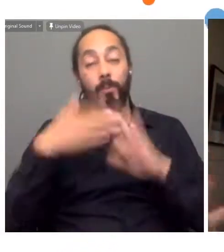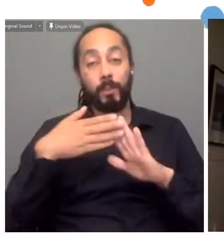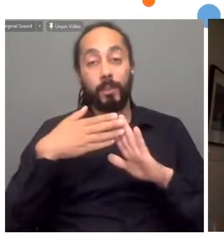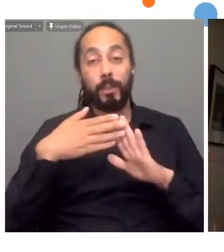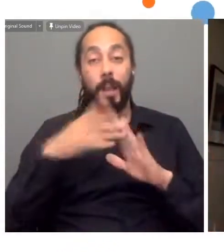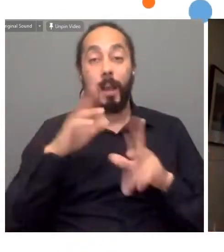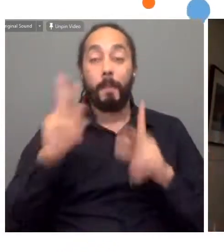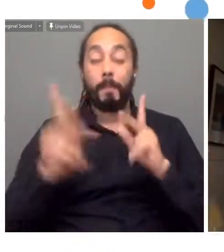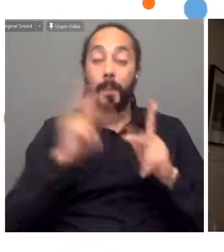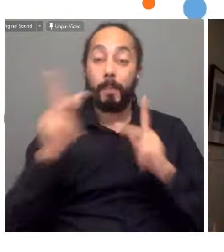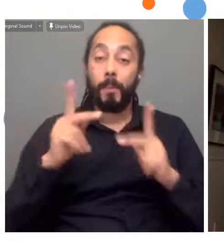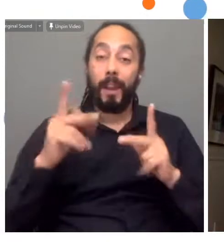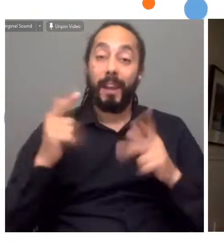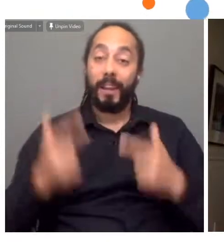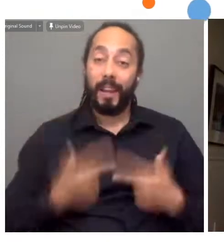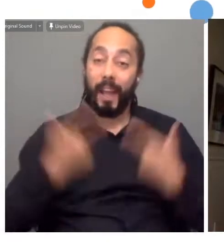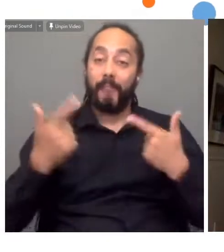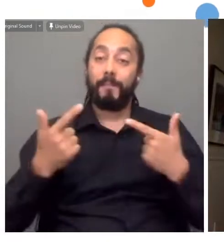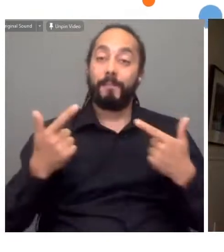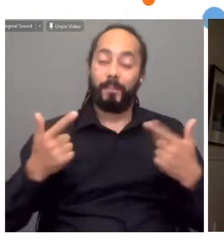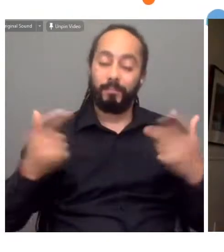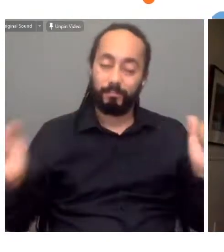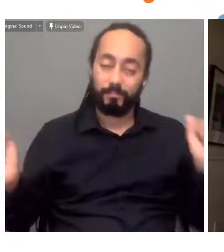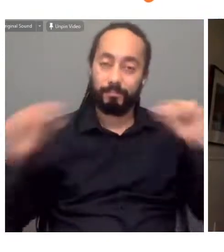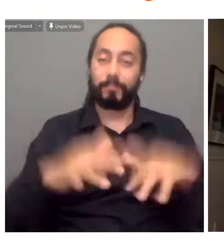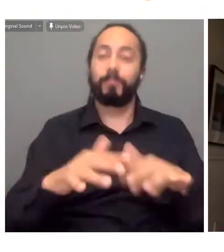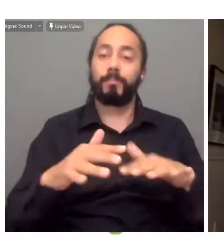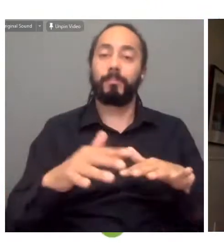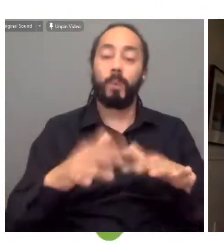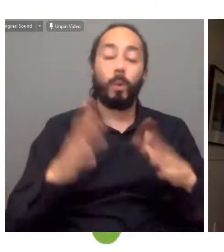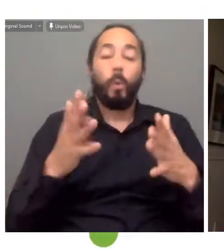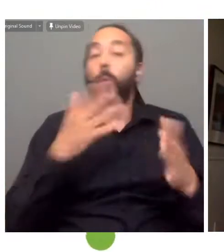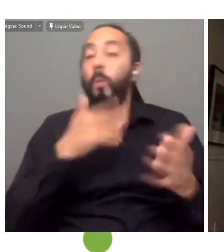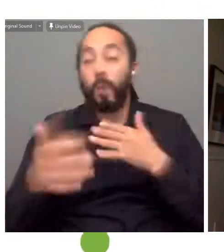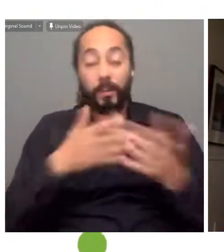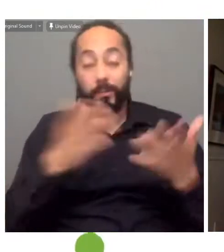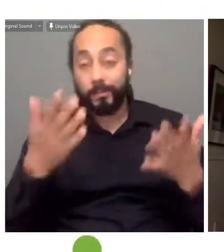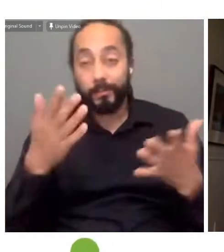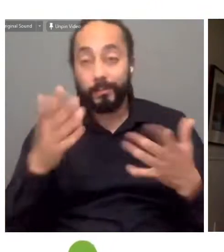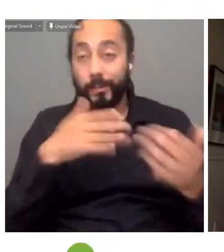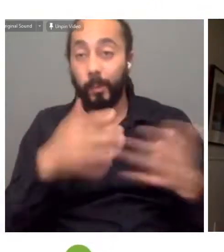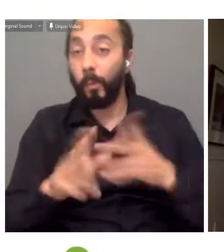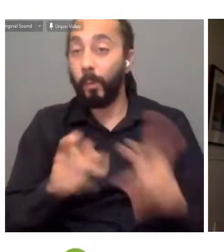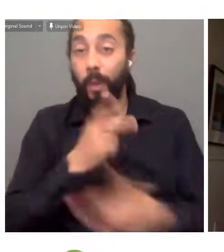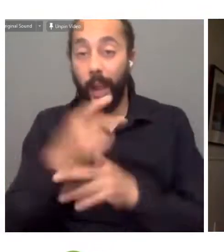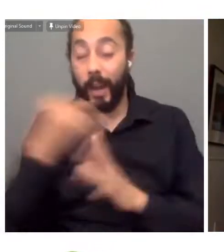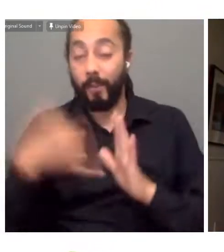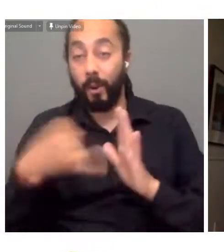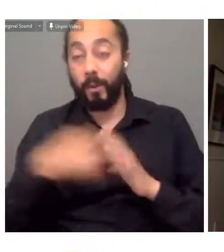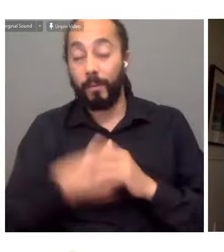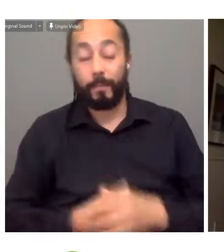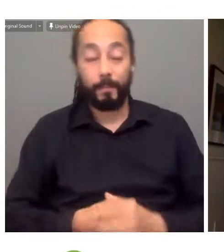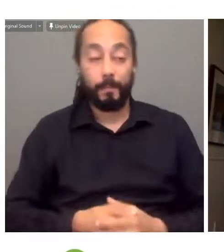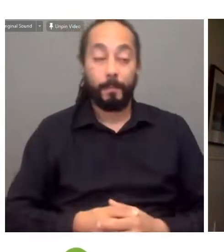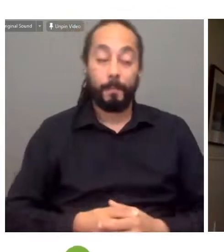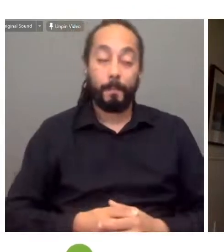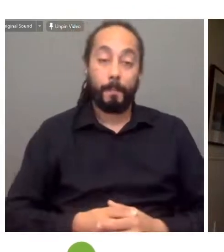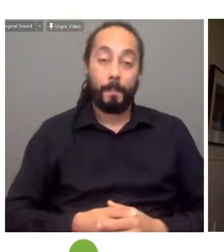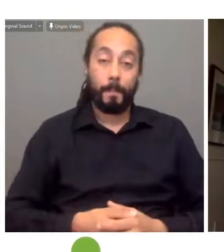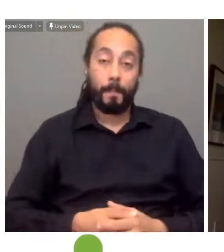live in spaces together, whatever artistic form we're talking about. So the final question that I have is, do you